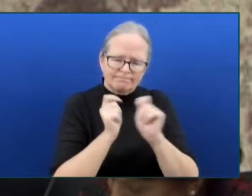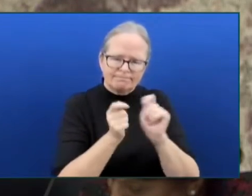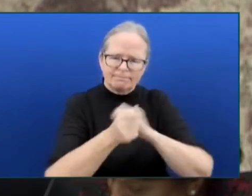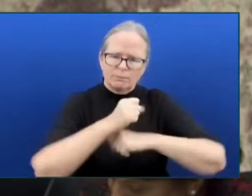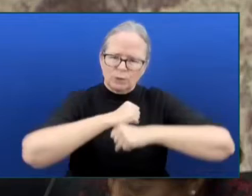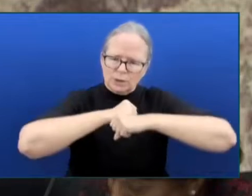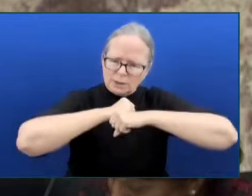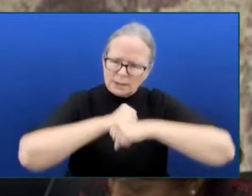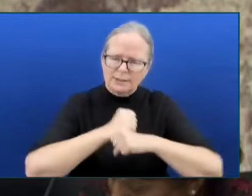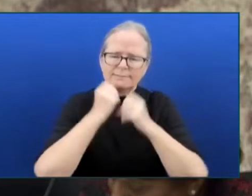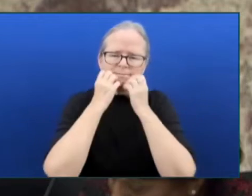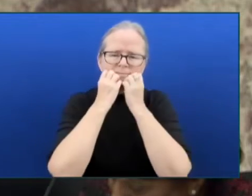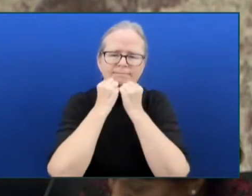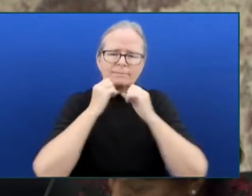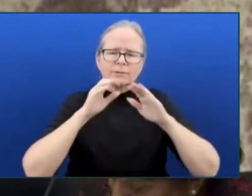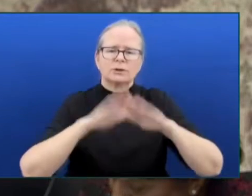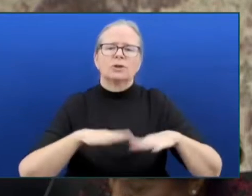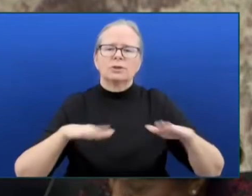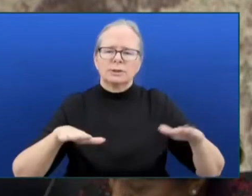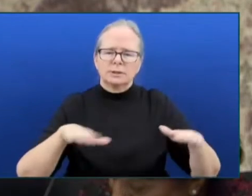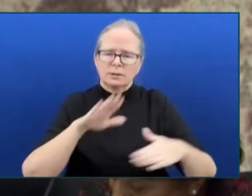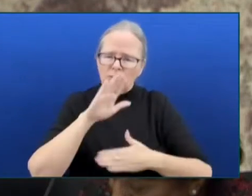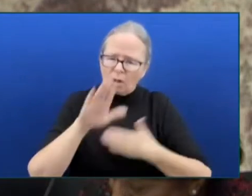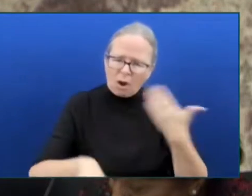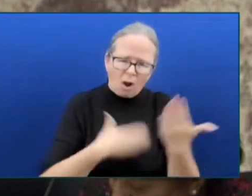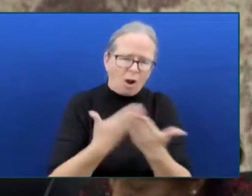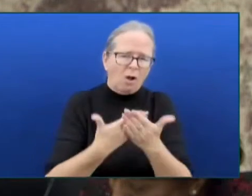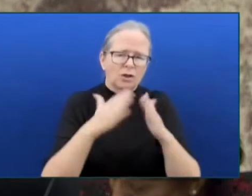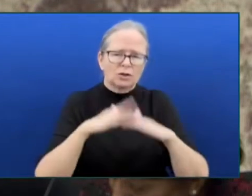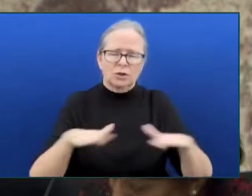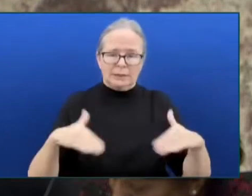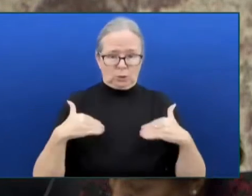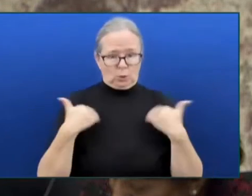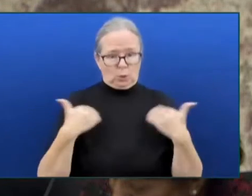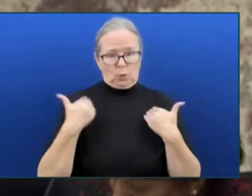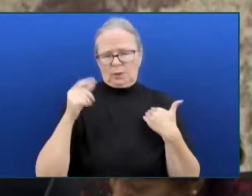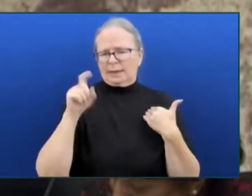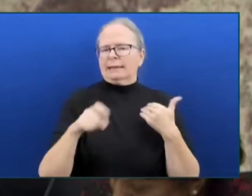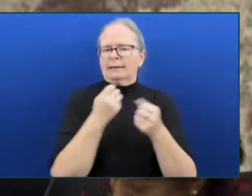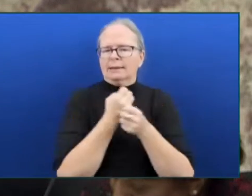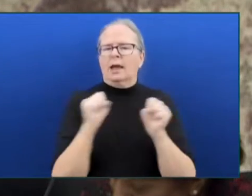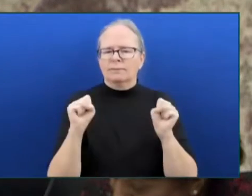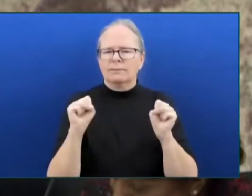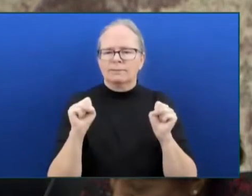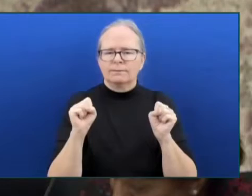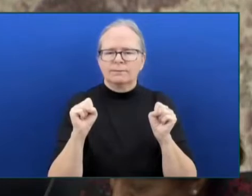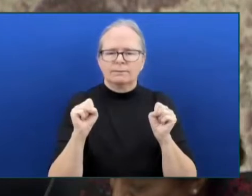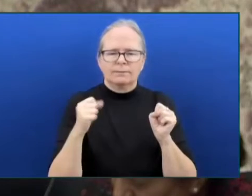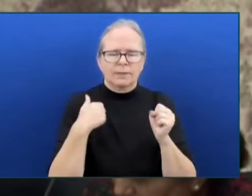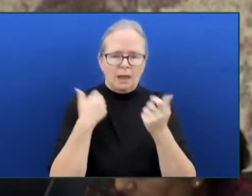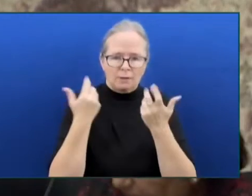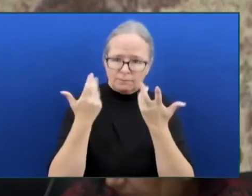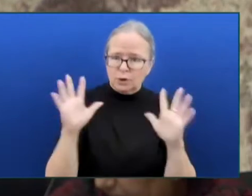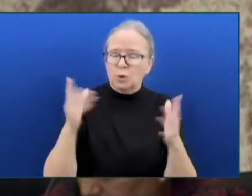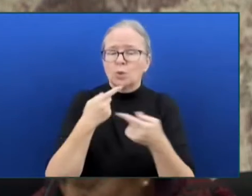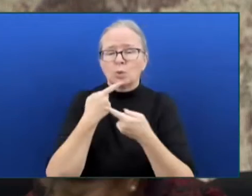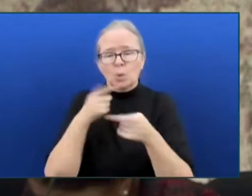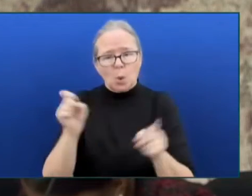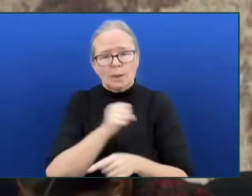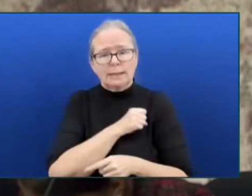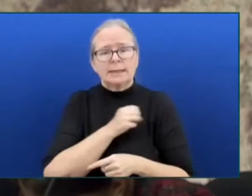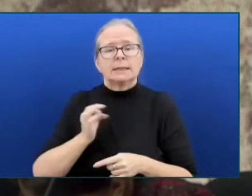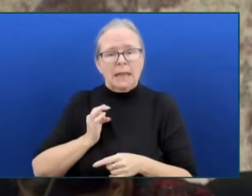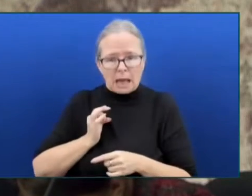youth in the province is safe. I have directed ministry staff to make sure that we have made